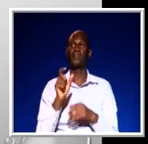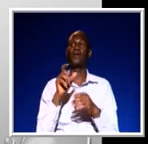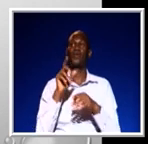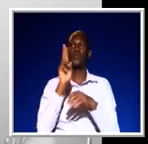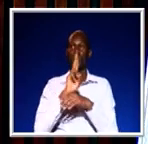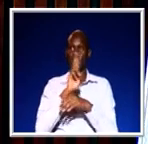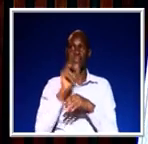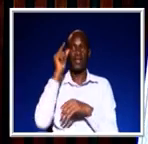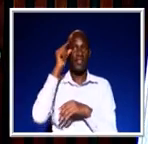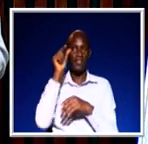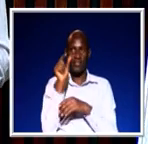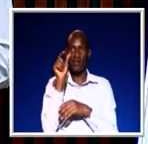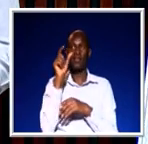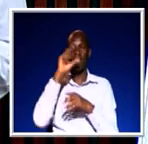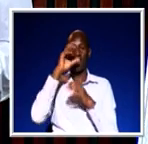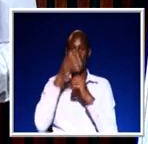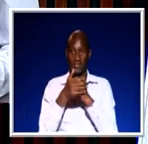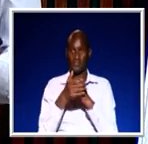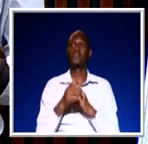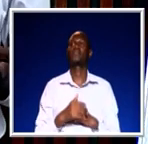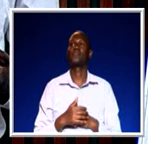ray diagrams.